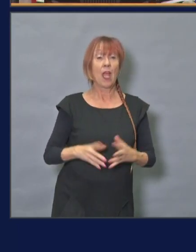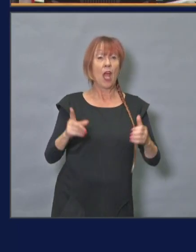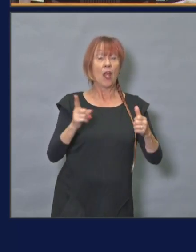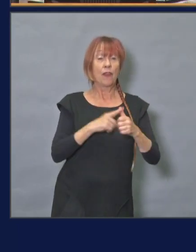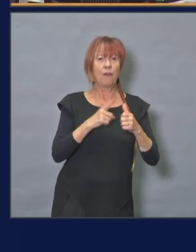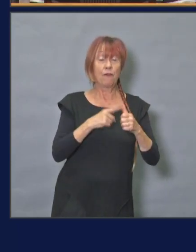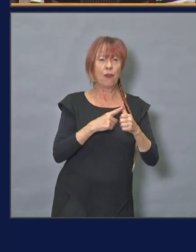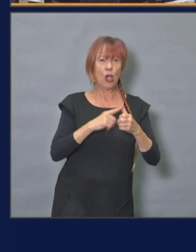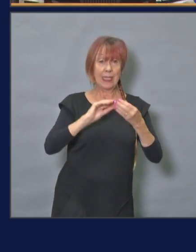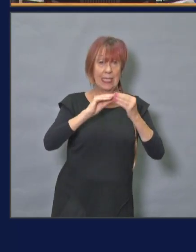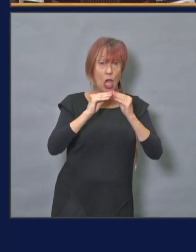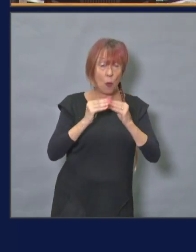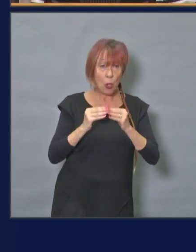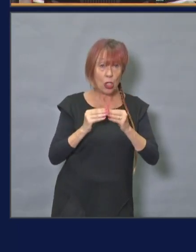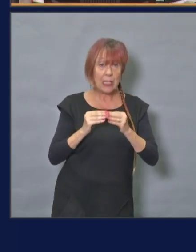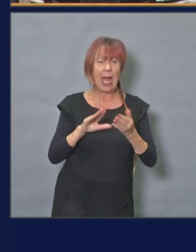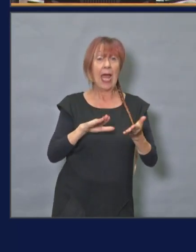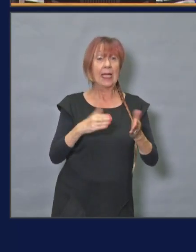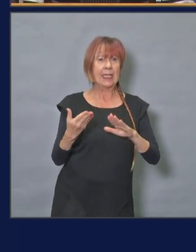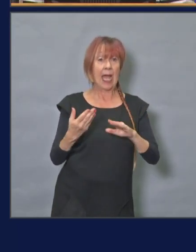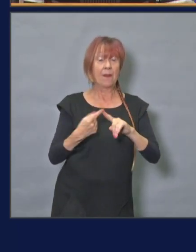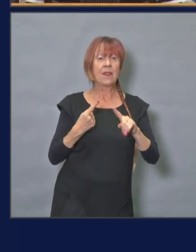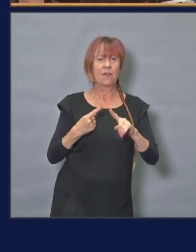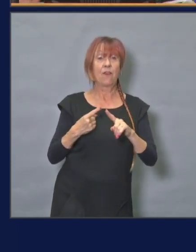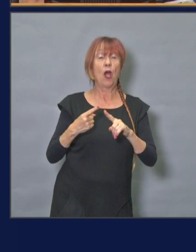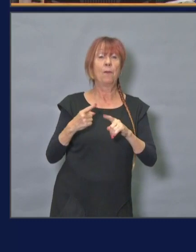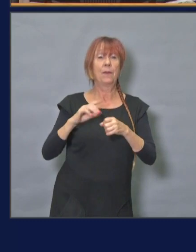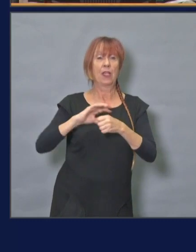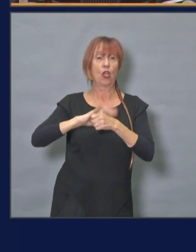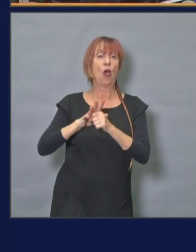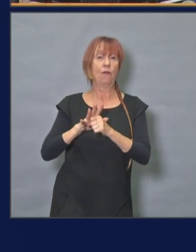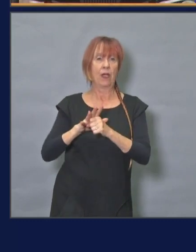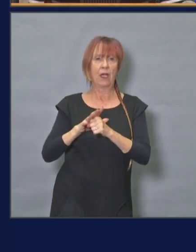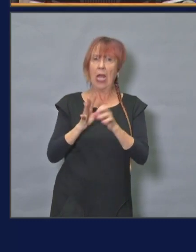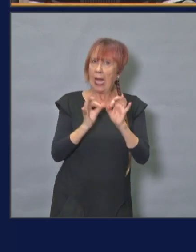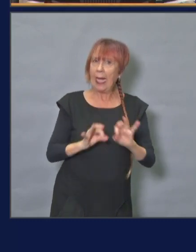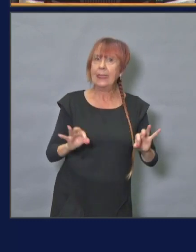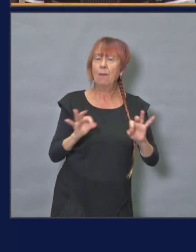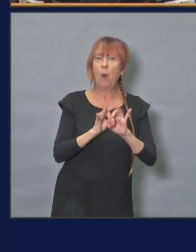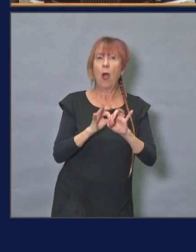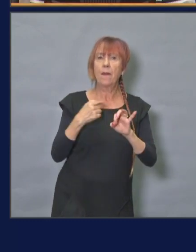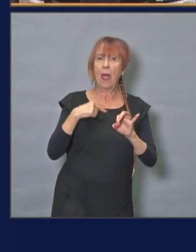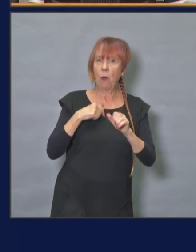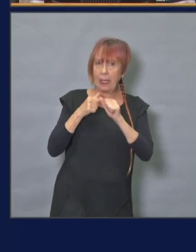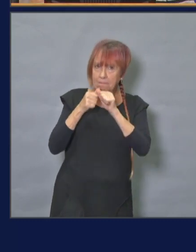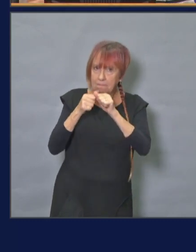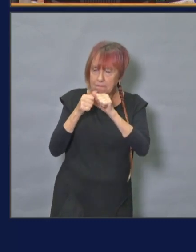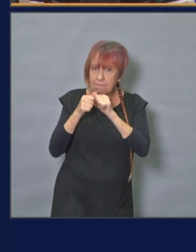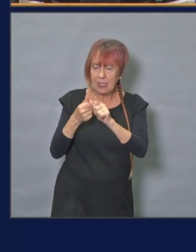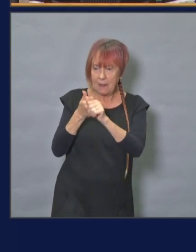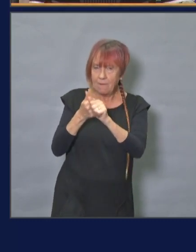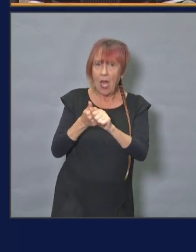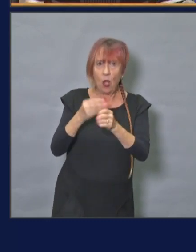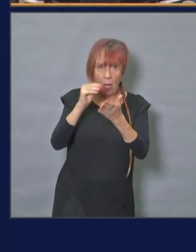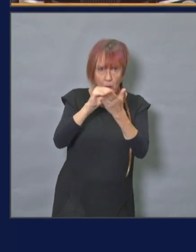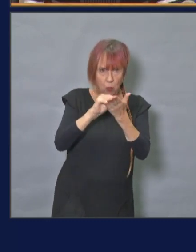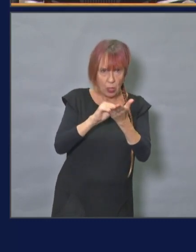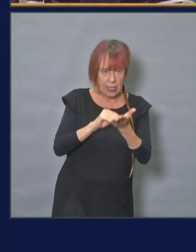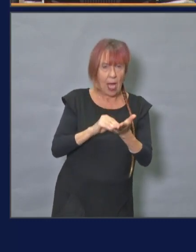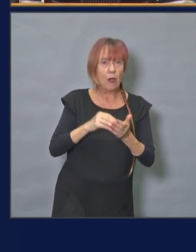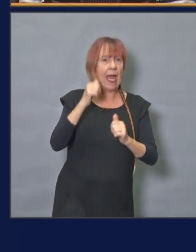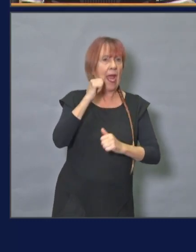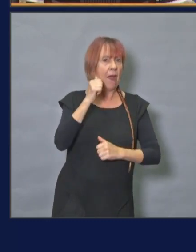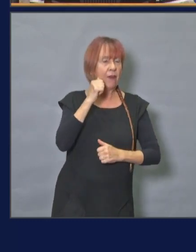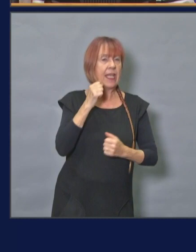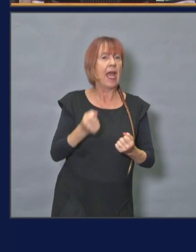key indicator is deaths from COVID-19. It's essential for us to make sure we are tracking every single day the